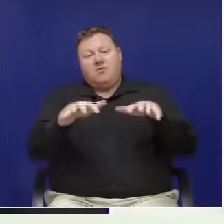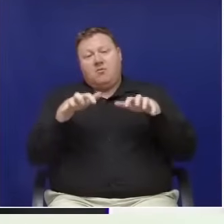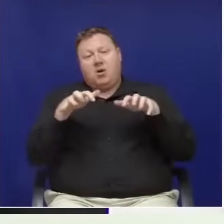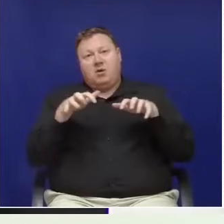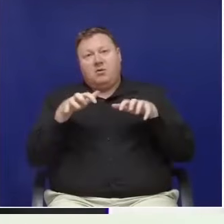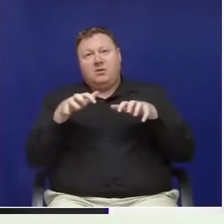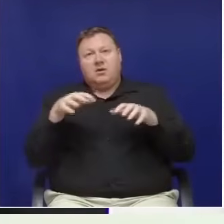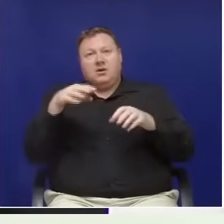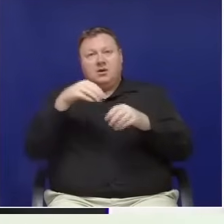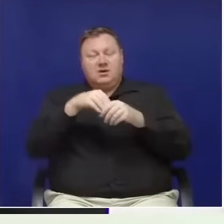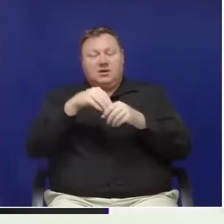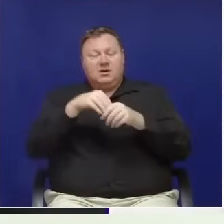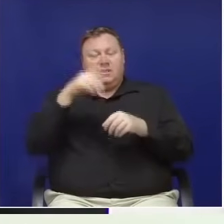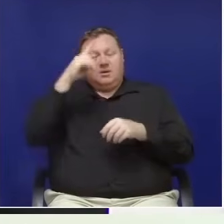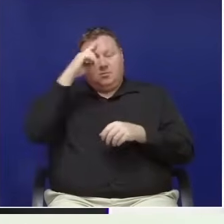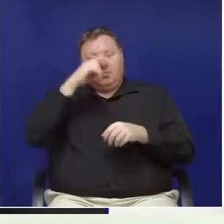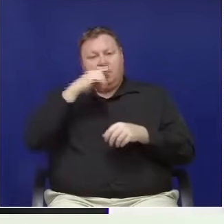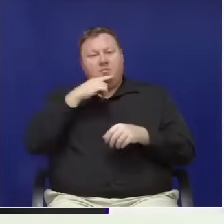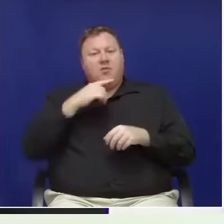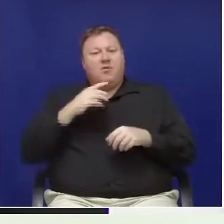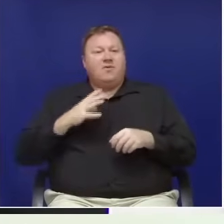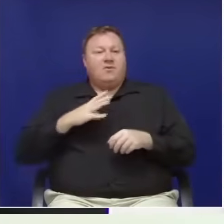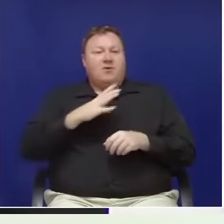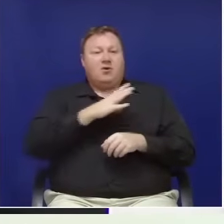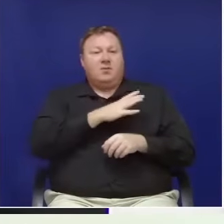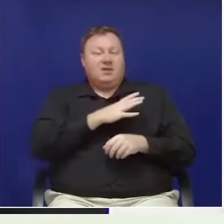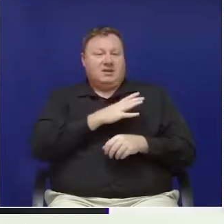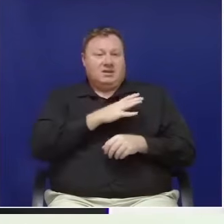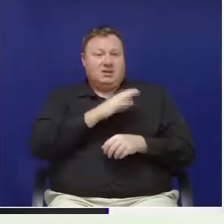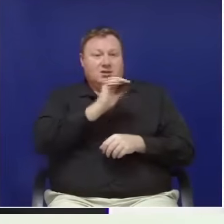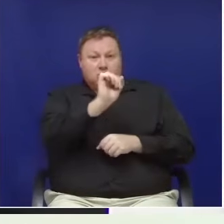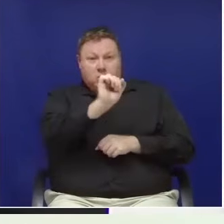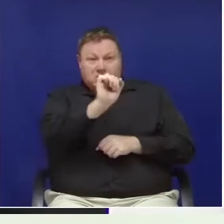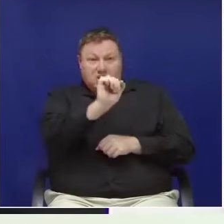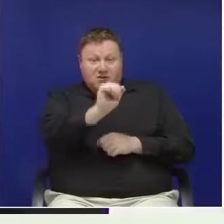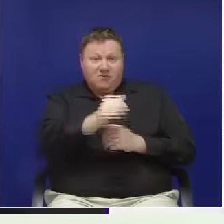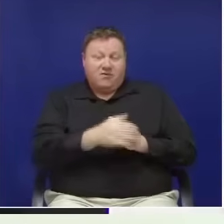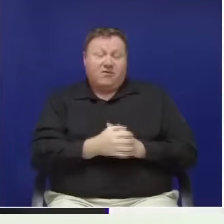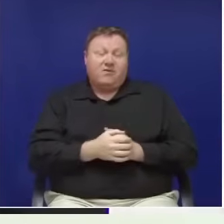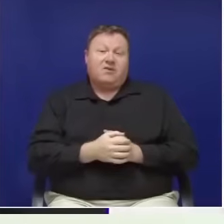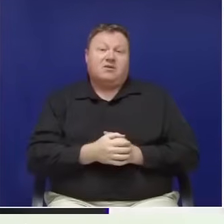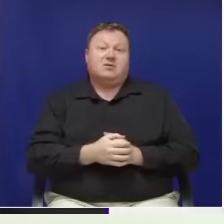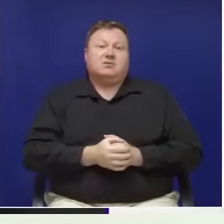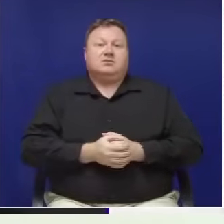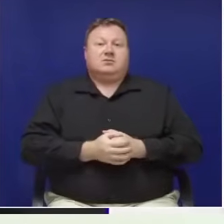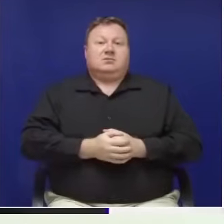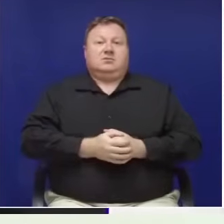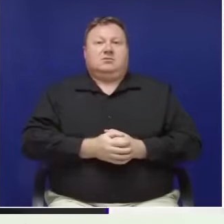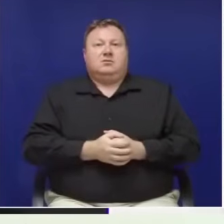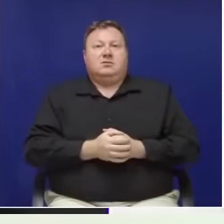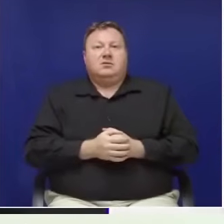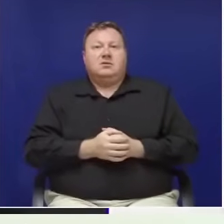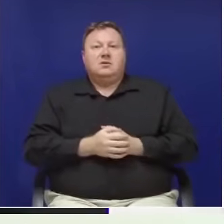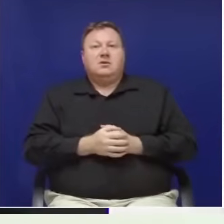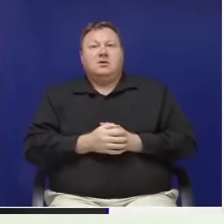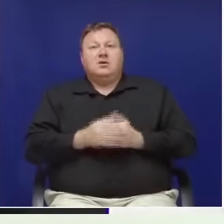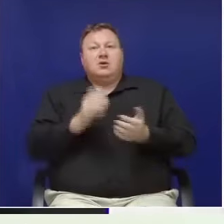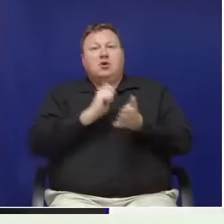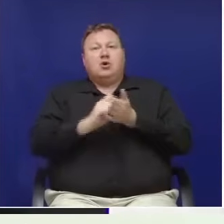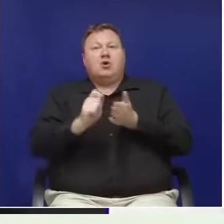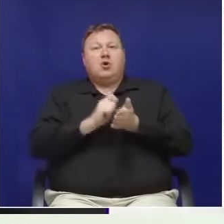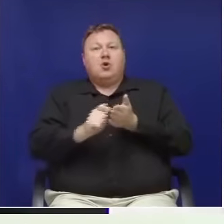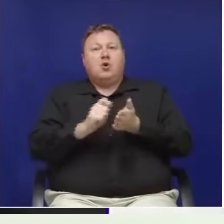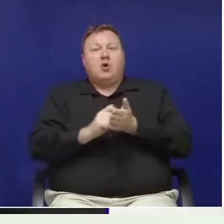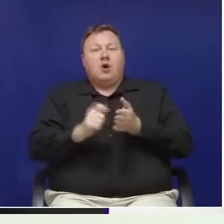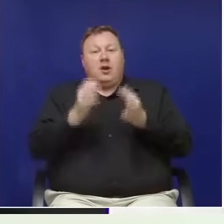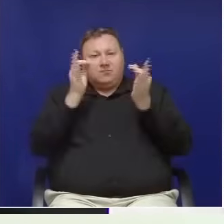in the portfolio committee you are serving in, that of defense, is to write a formal letter